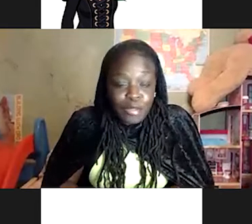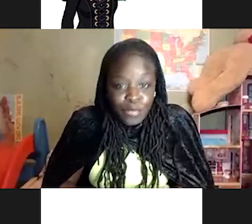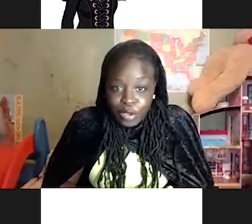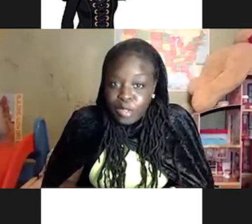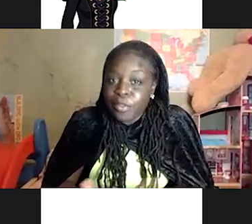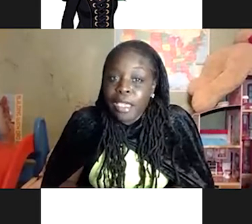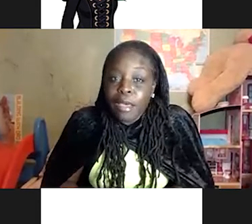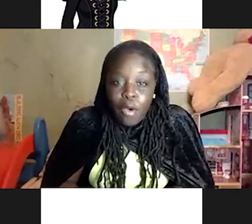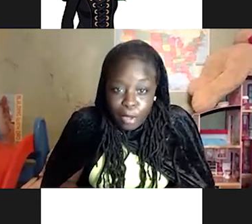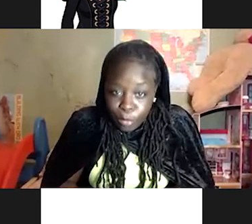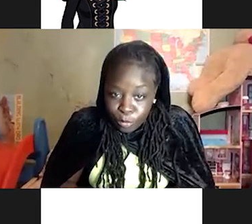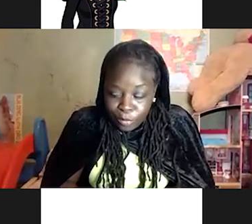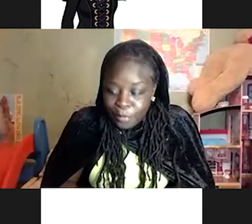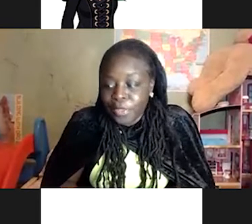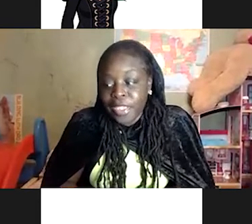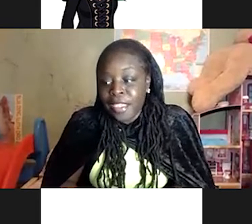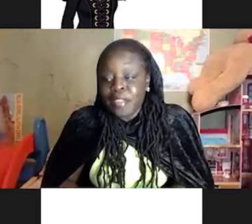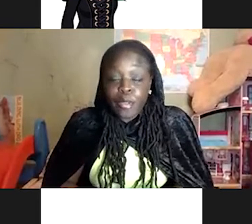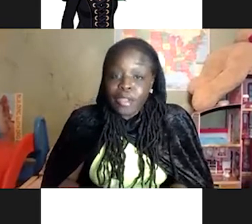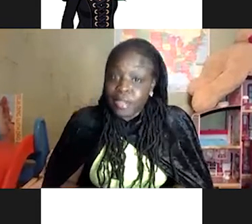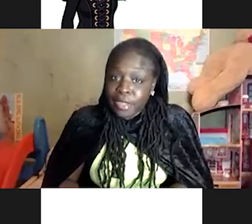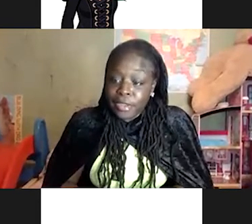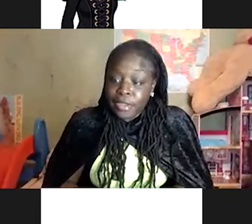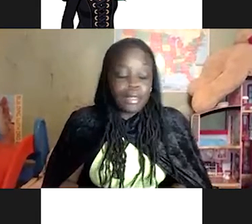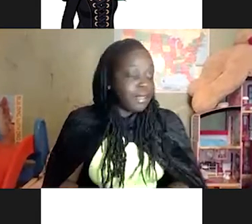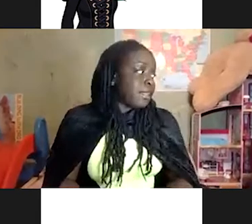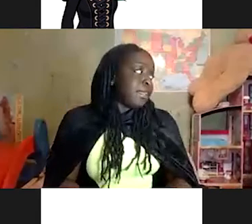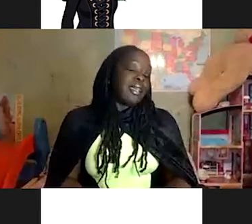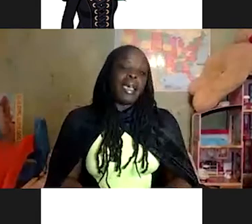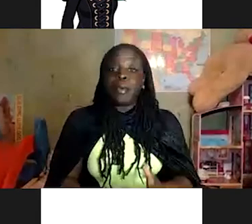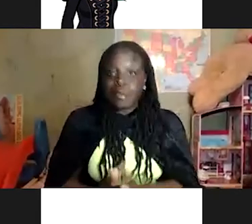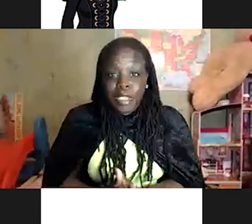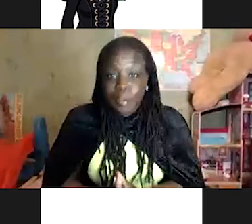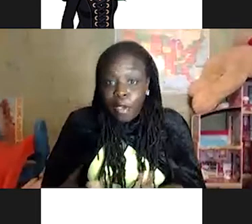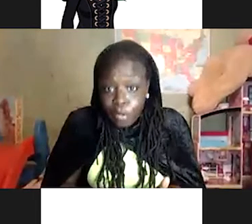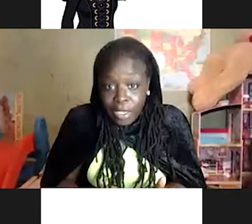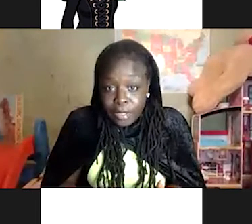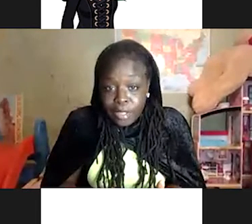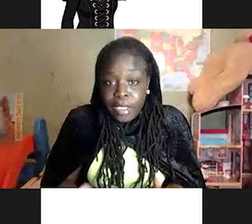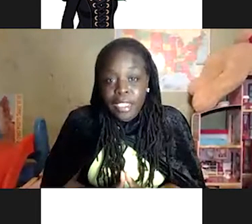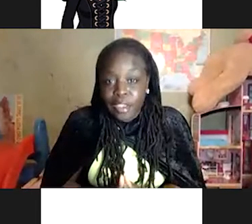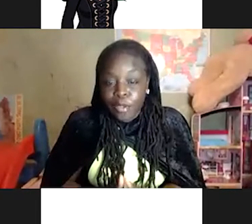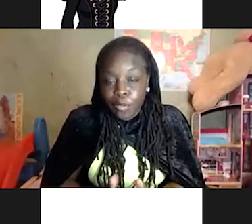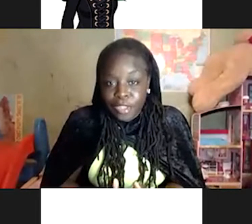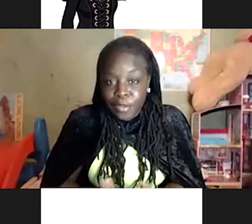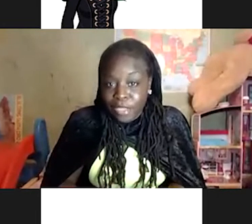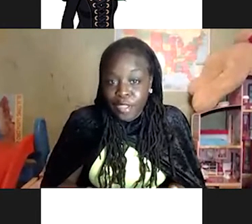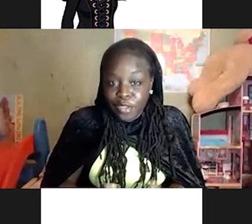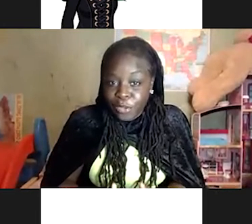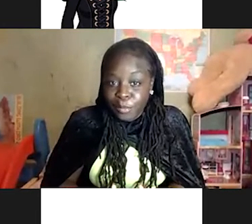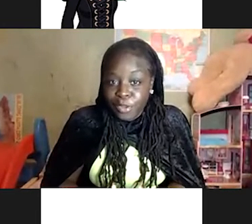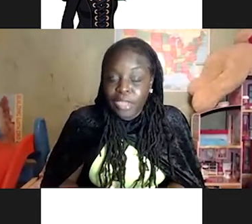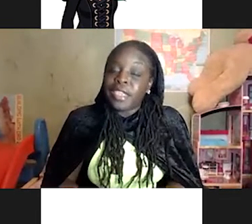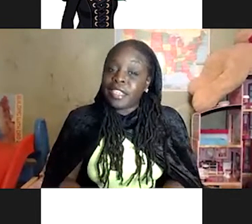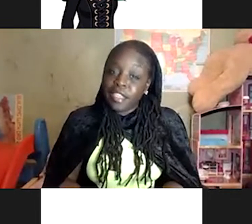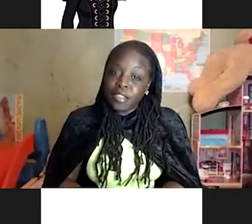going to have to figure something out on my own. So I decided I'm going to make my own mask, and hopefully you guys can